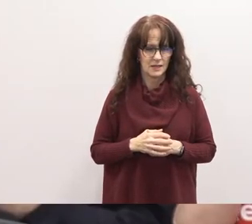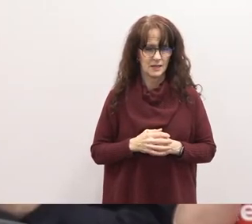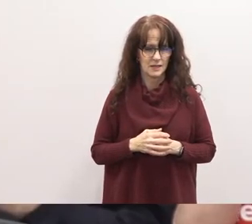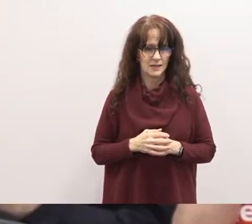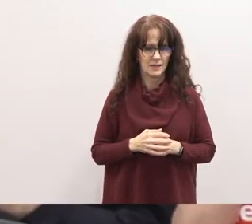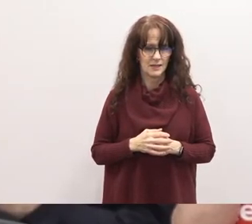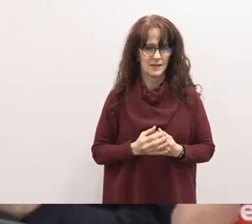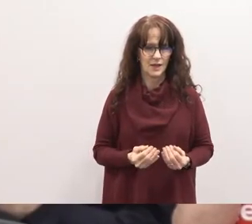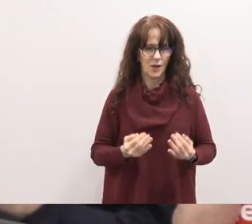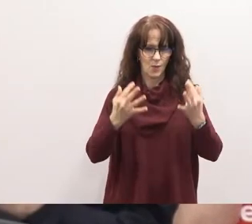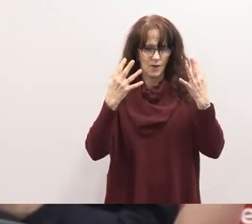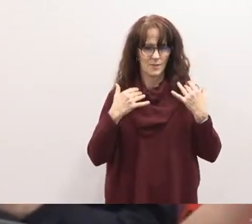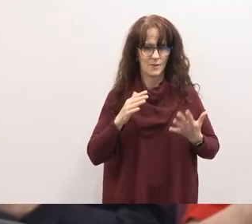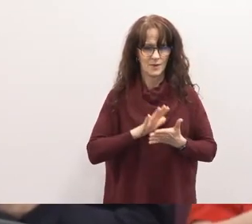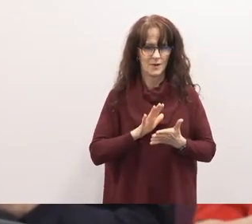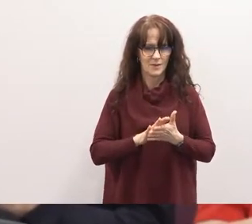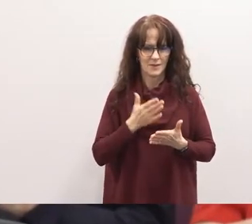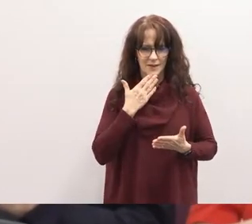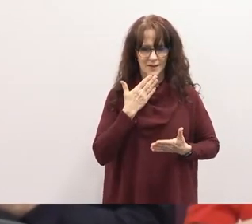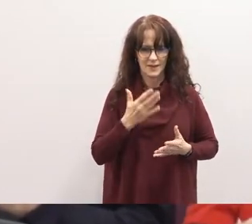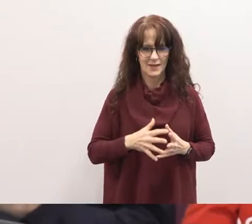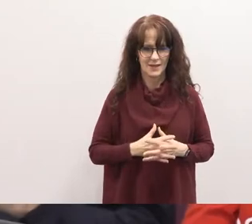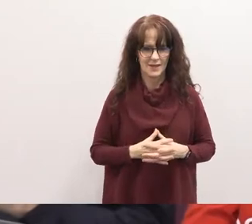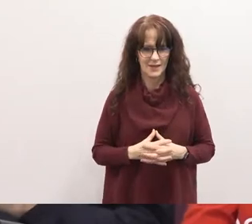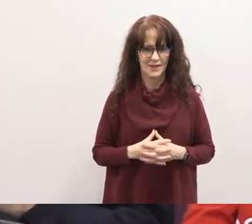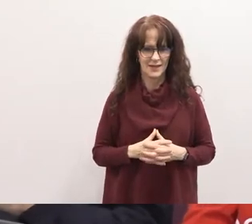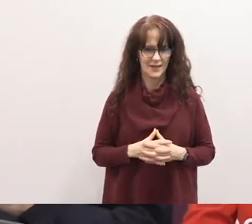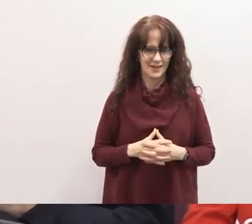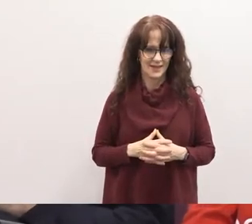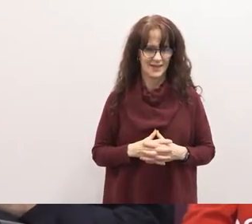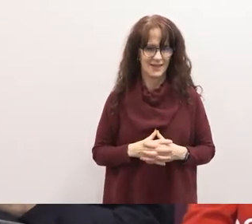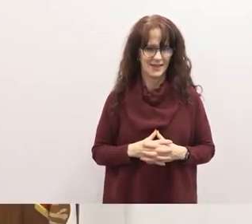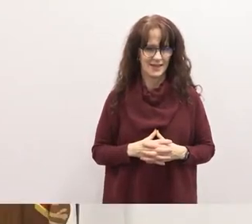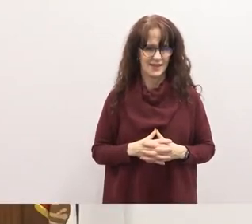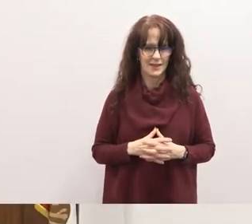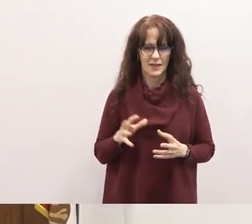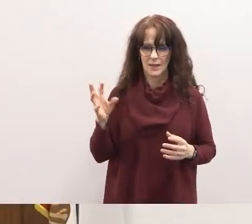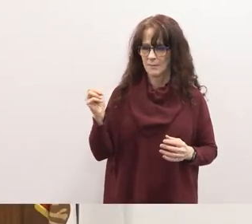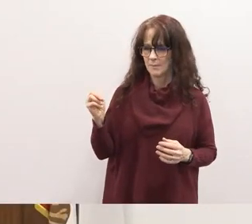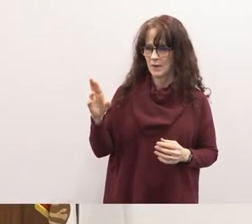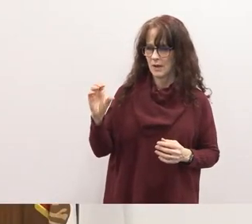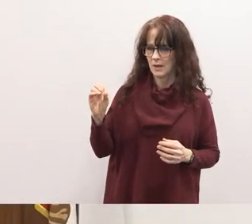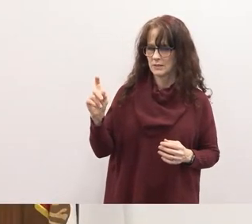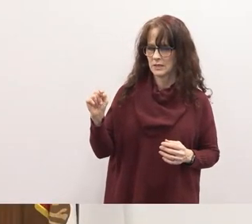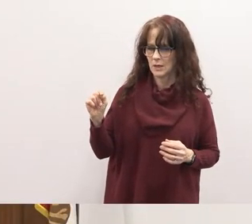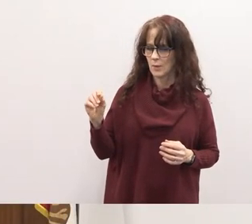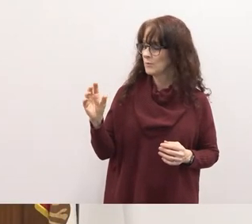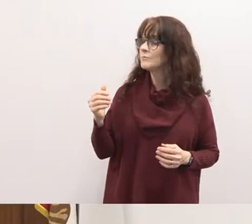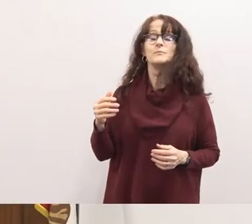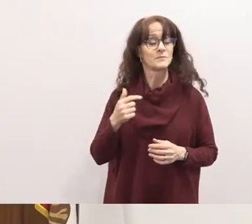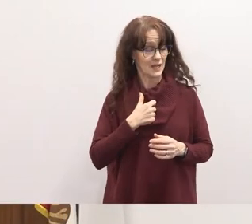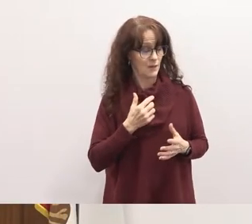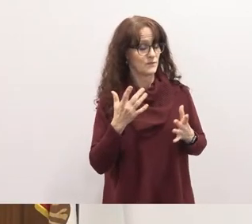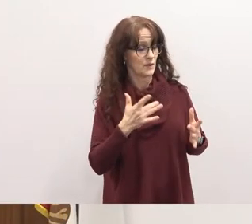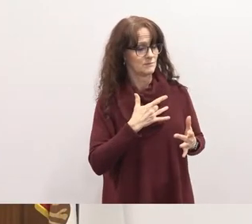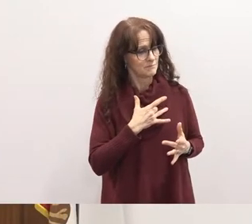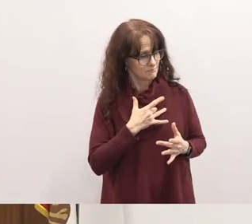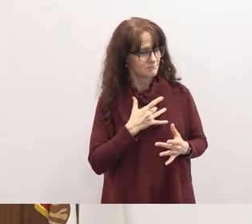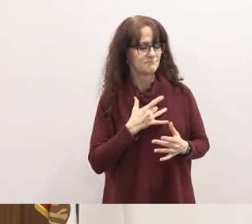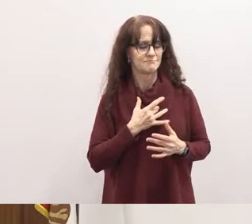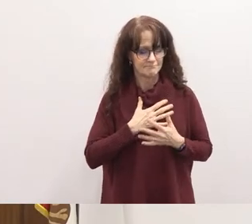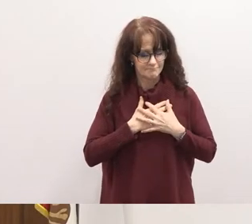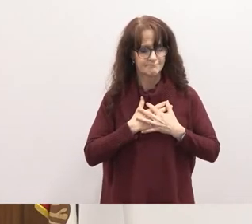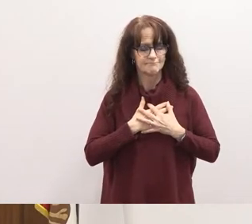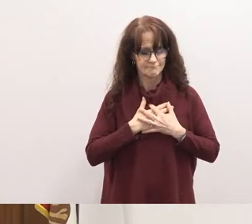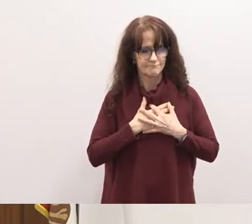feel so overwhelmed with all of these compliments. Thank you. Mr. Otto? Yeah, I was very touched by